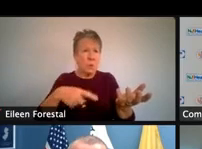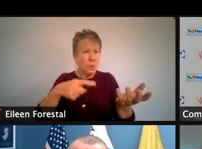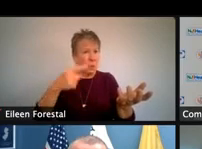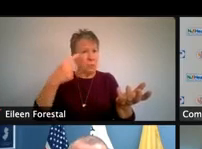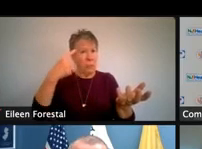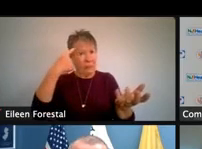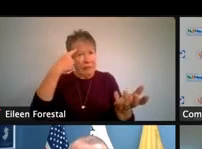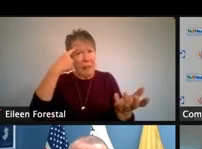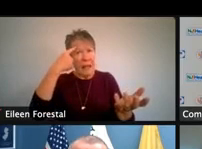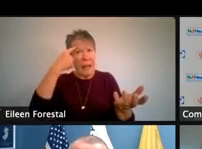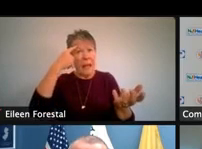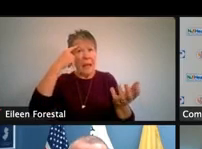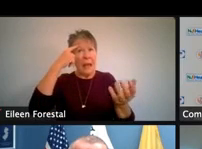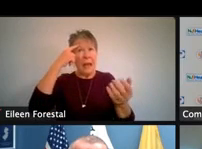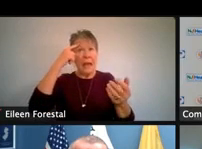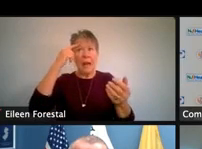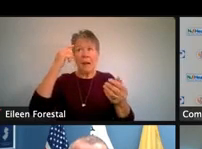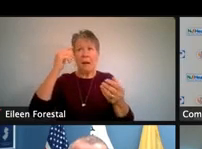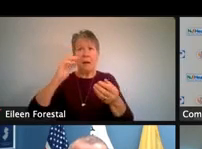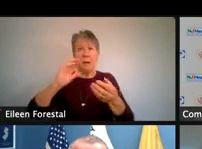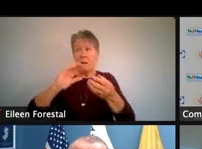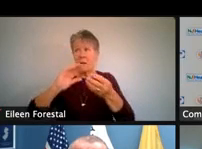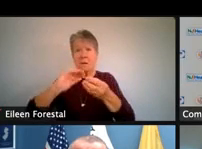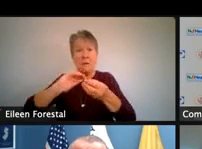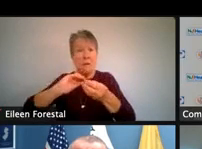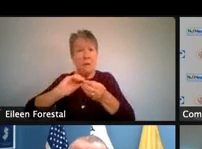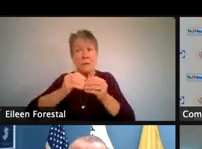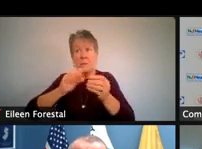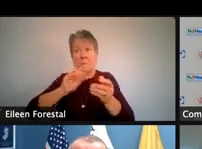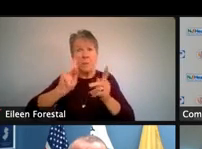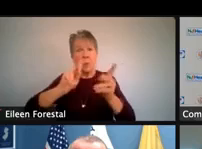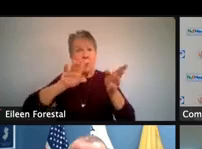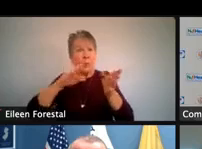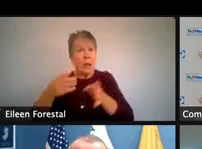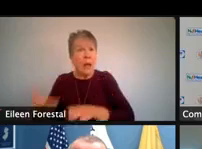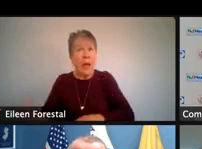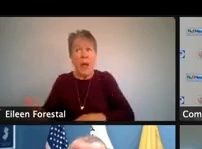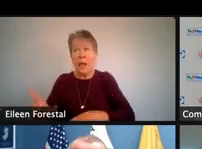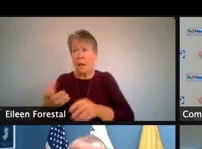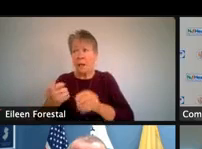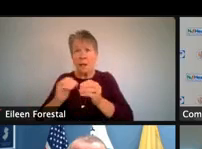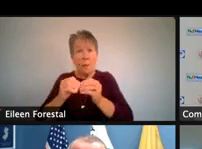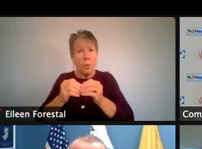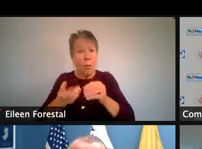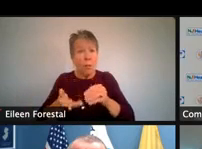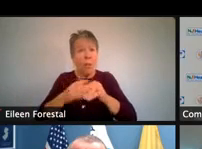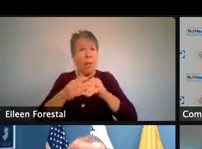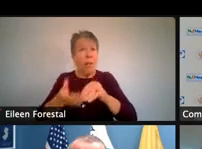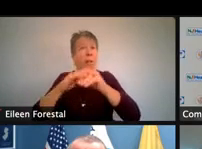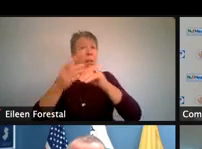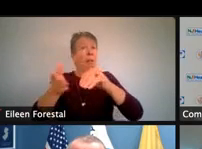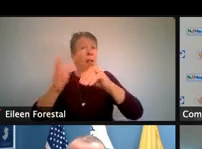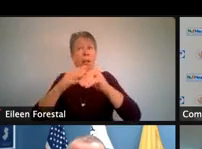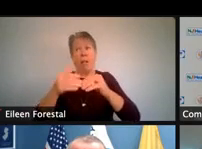to go up in the next couple of weeks and months? Thank you. Thanks, Dave. I'm not sure there's correlation. I'm frustrated